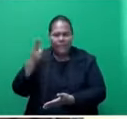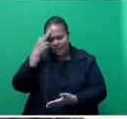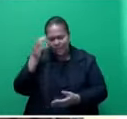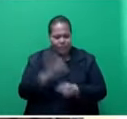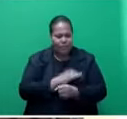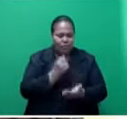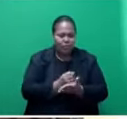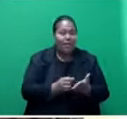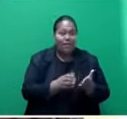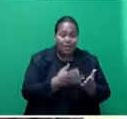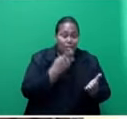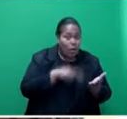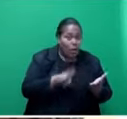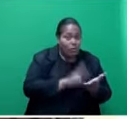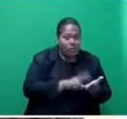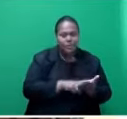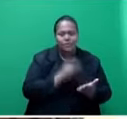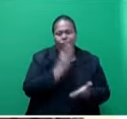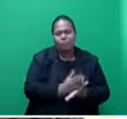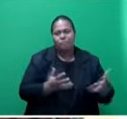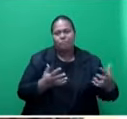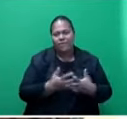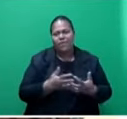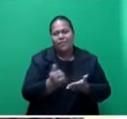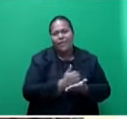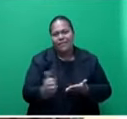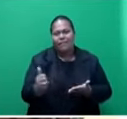truly reflective of the active members.